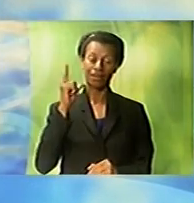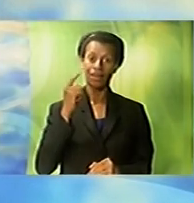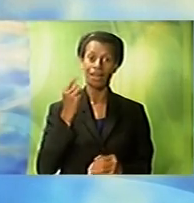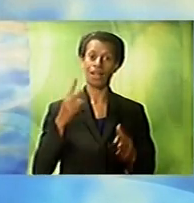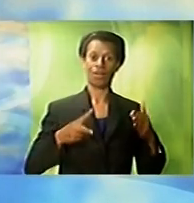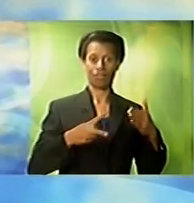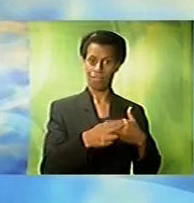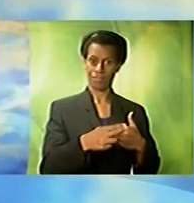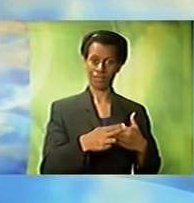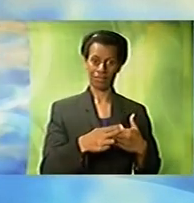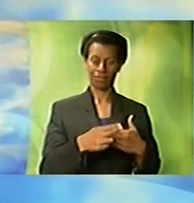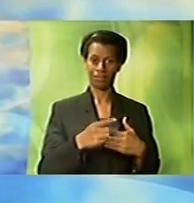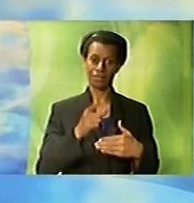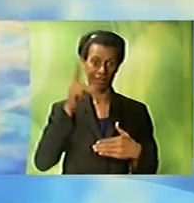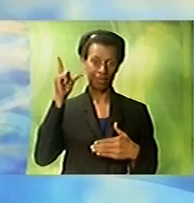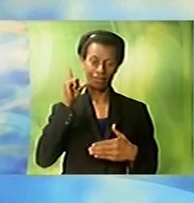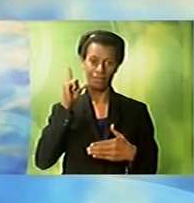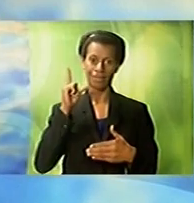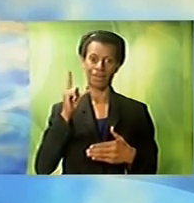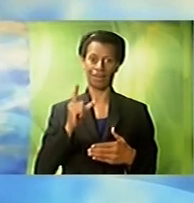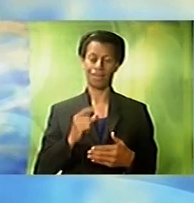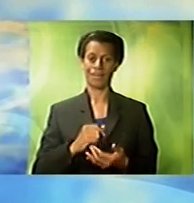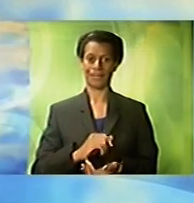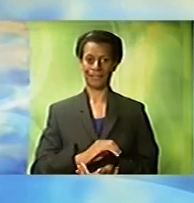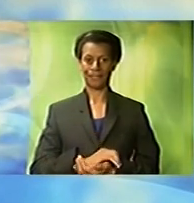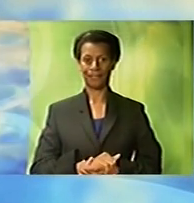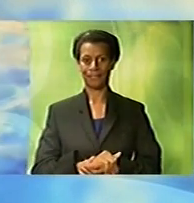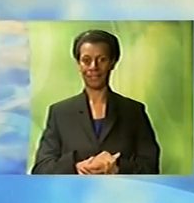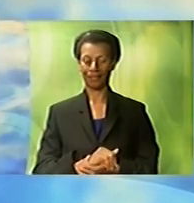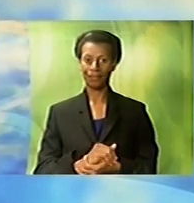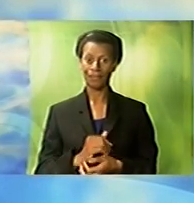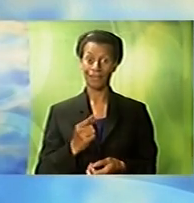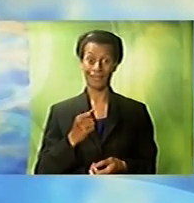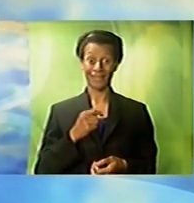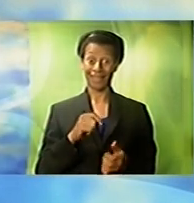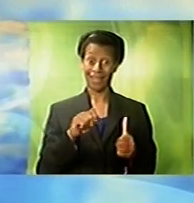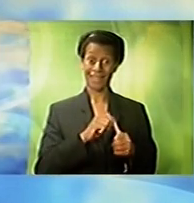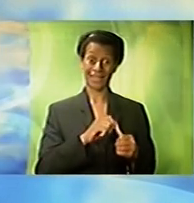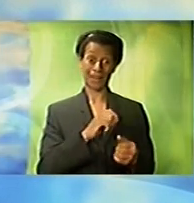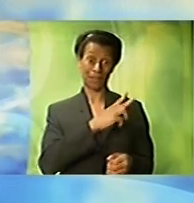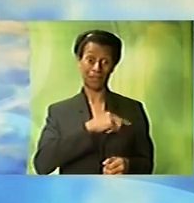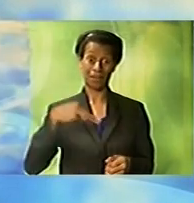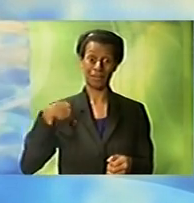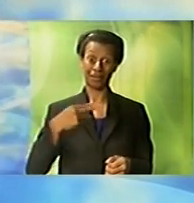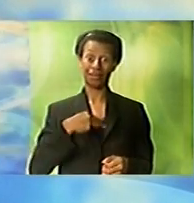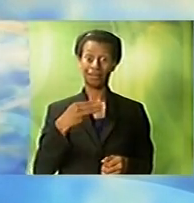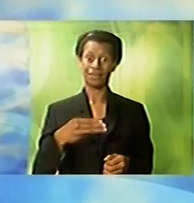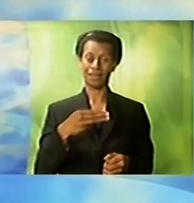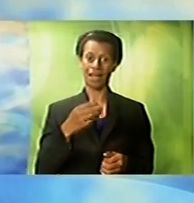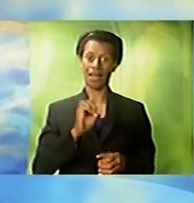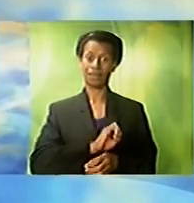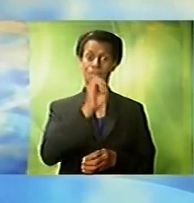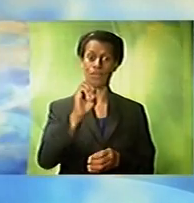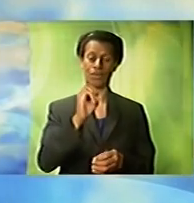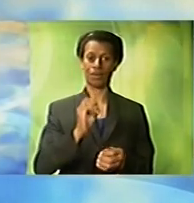Rovuni Ulila after being initially launched by the Prime Minister Commodore Bainimarama at the Prime Minister's Export of the Year Awards